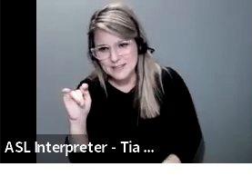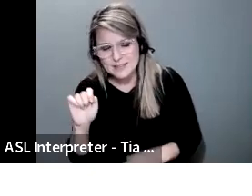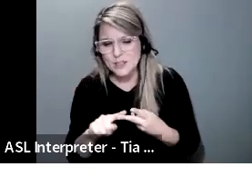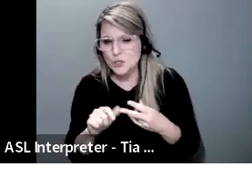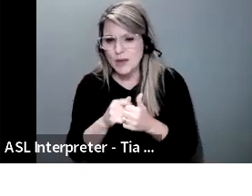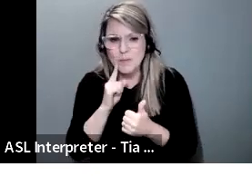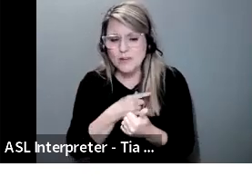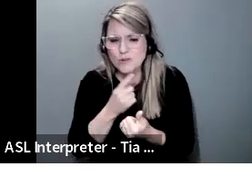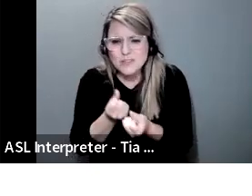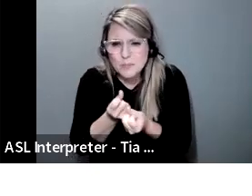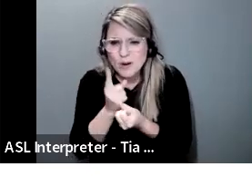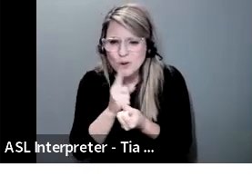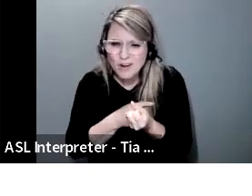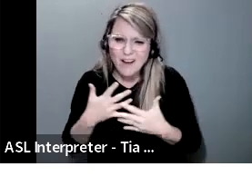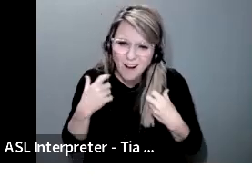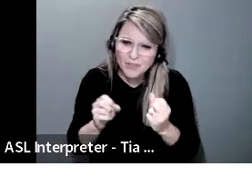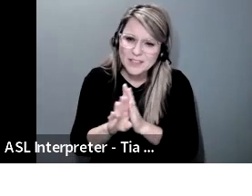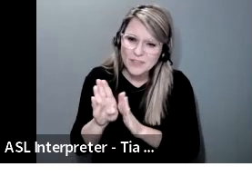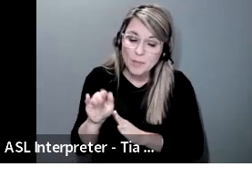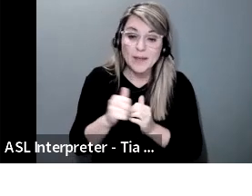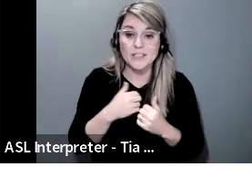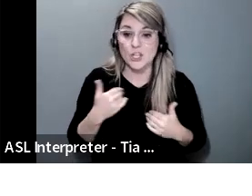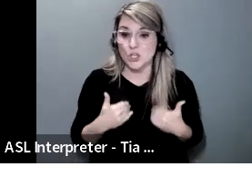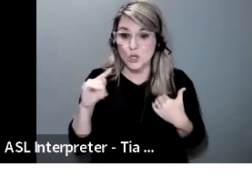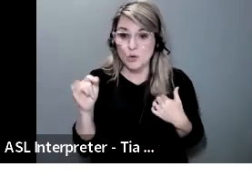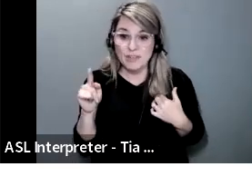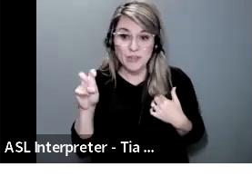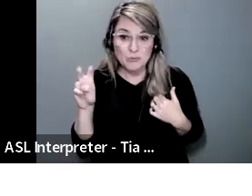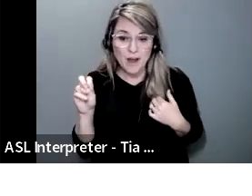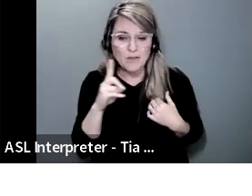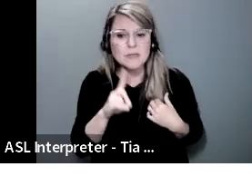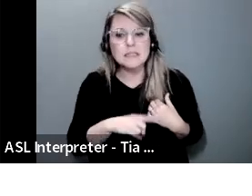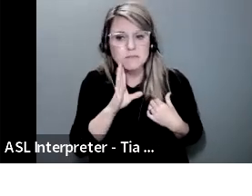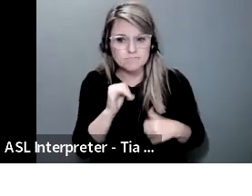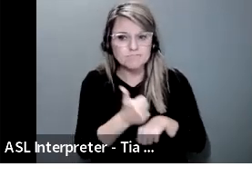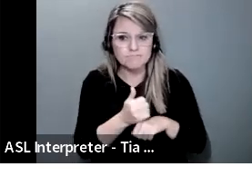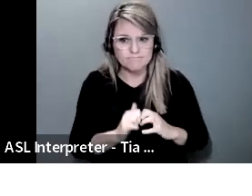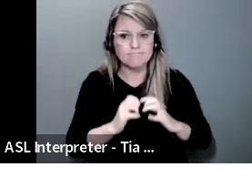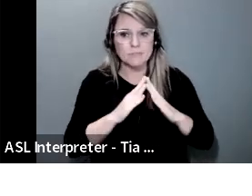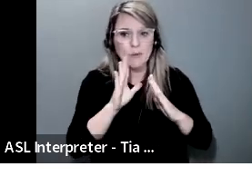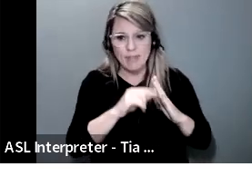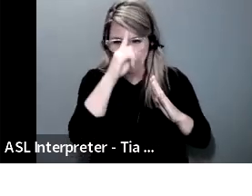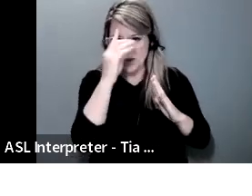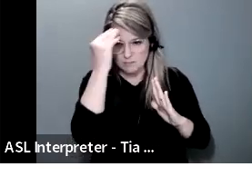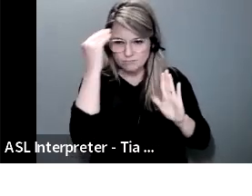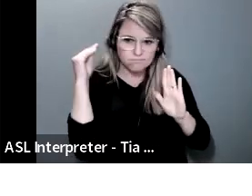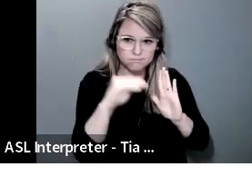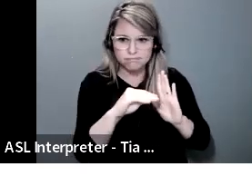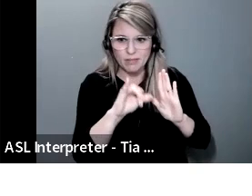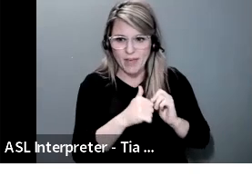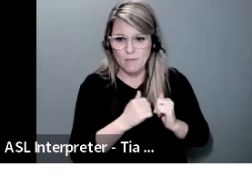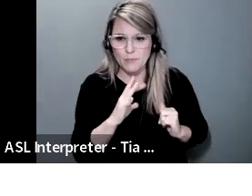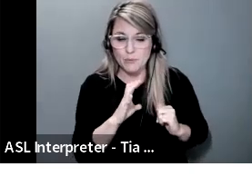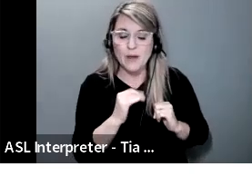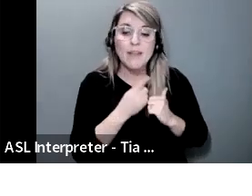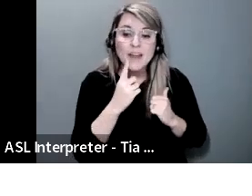development and well-being, and Youth Thrive was built with this in mind. When families, educators, system partners, and youth